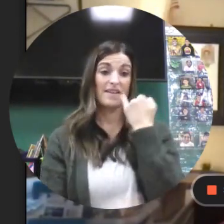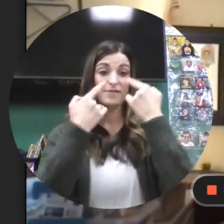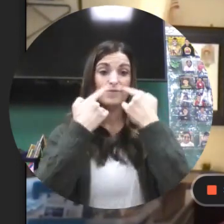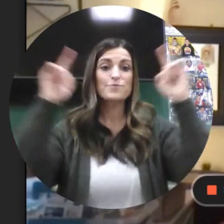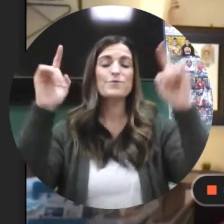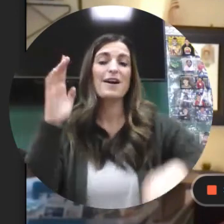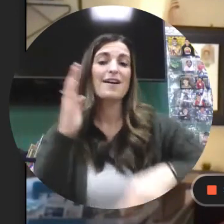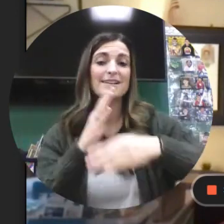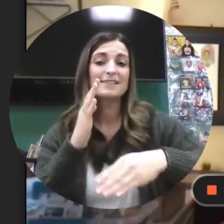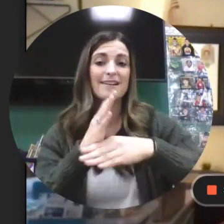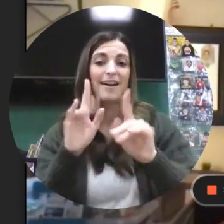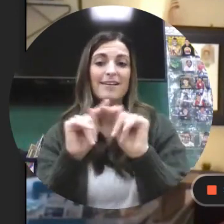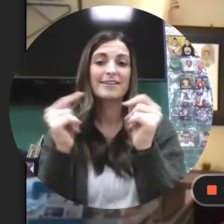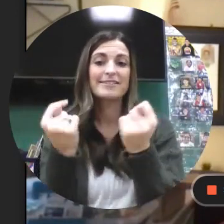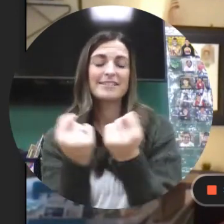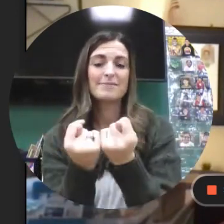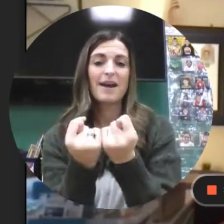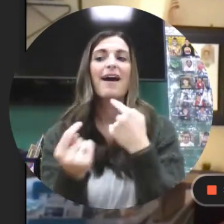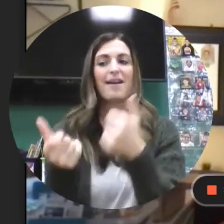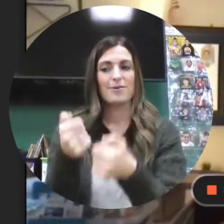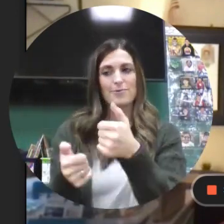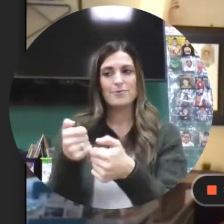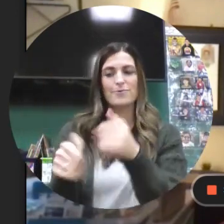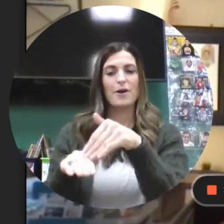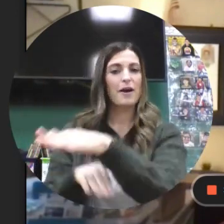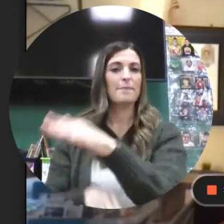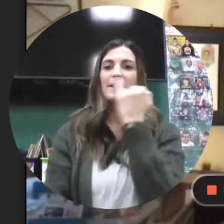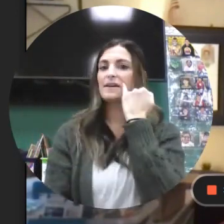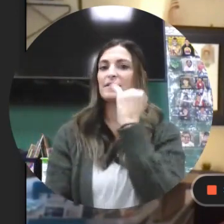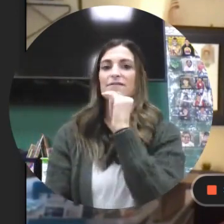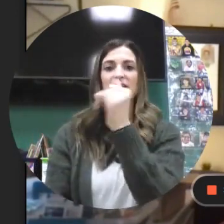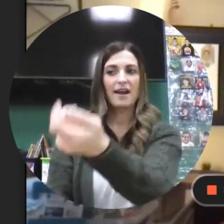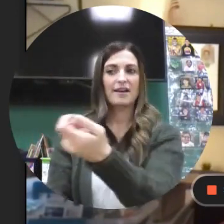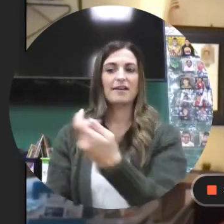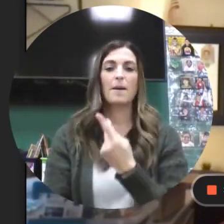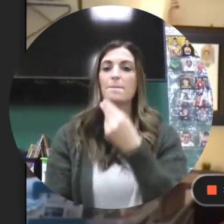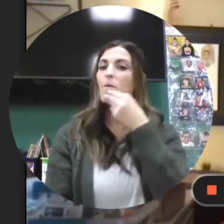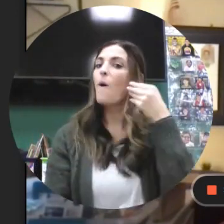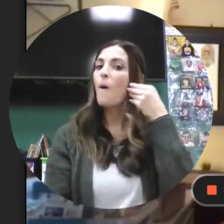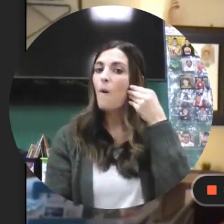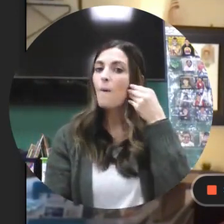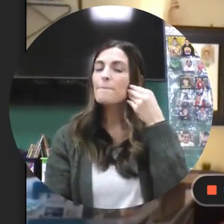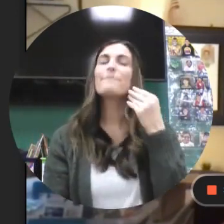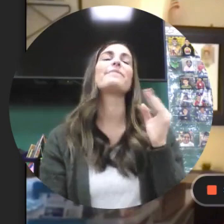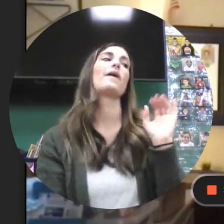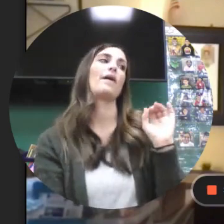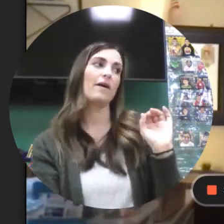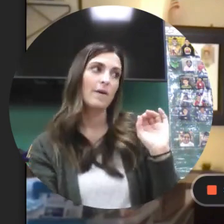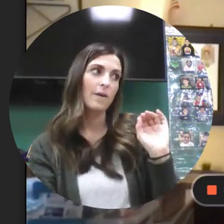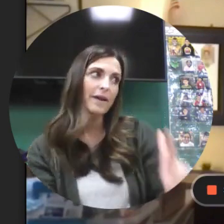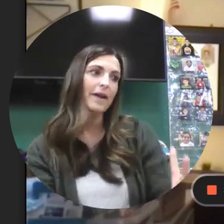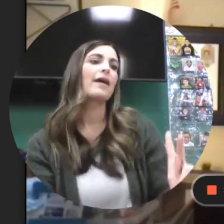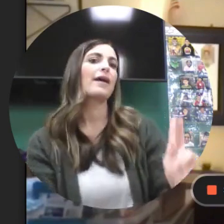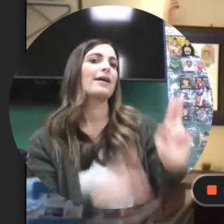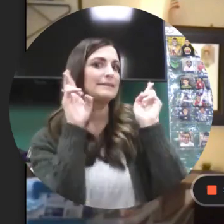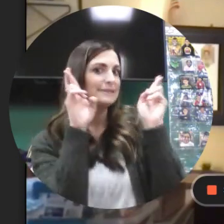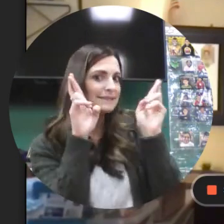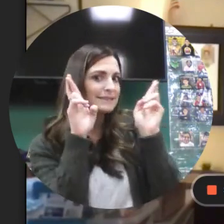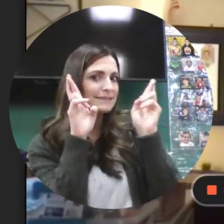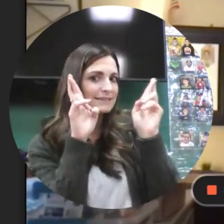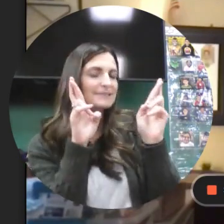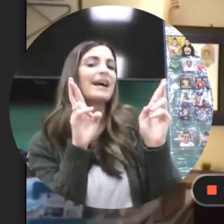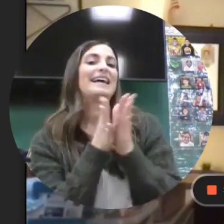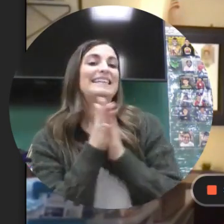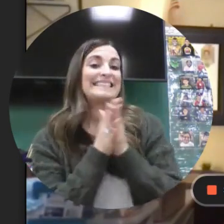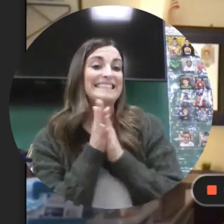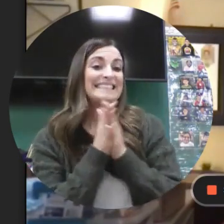I could ride home with him. I'll text you, but if I don't come home on the bus, it's good news. Okay, Mom said. Fingers crossed. I'll be